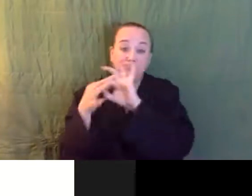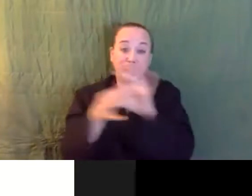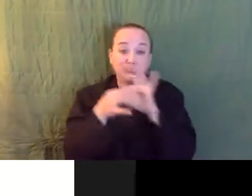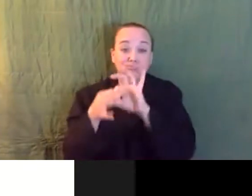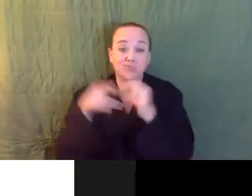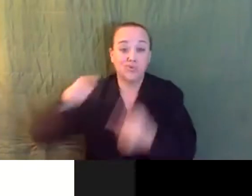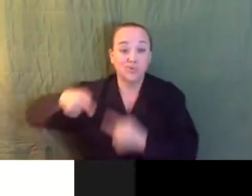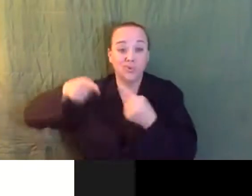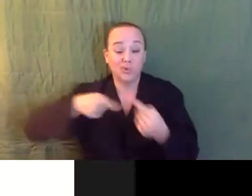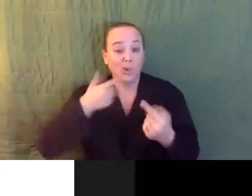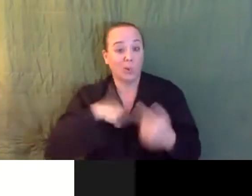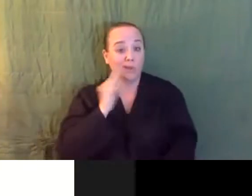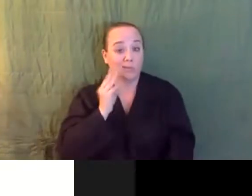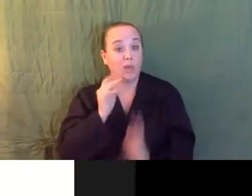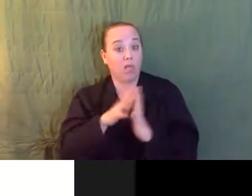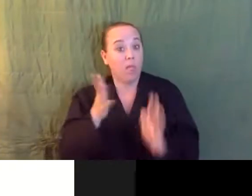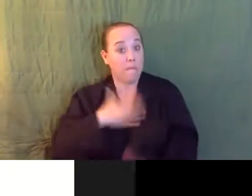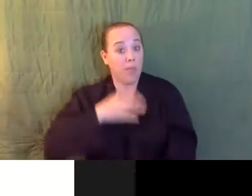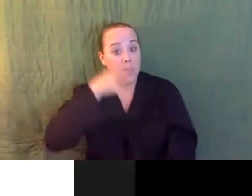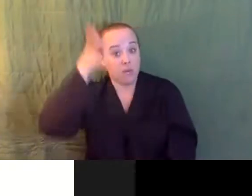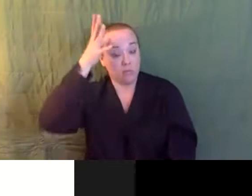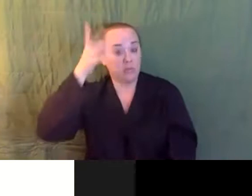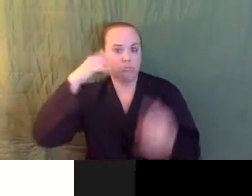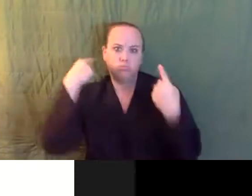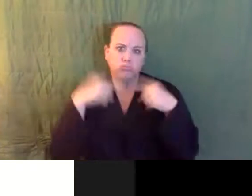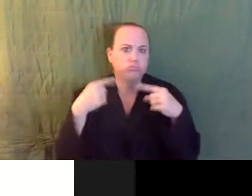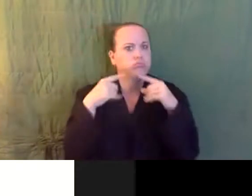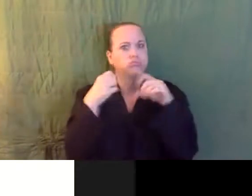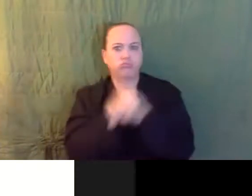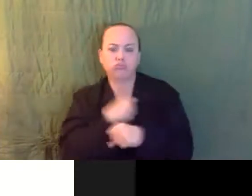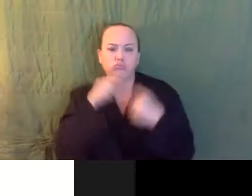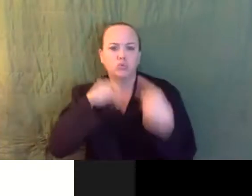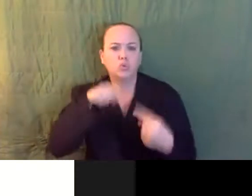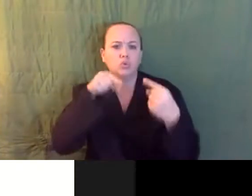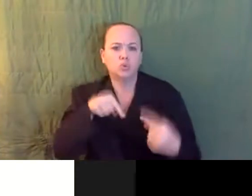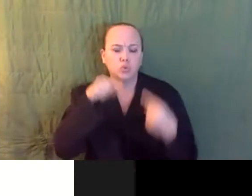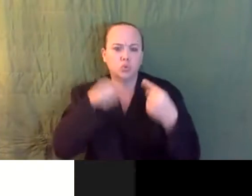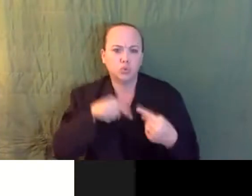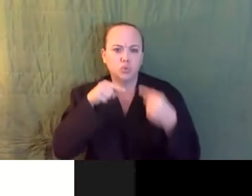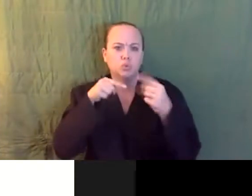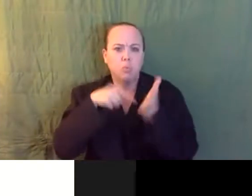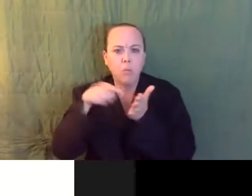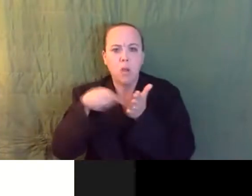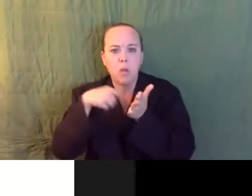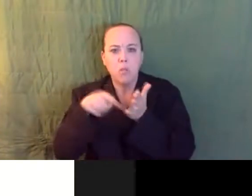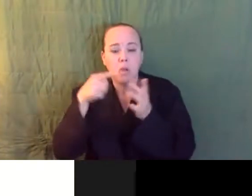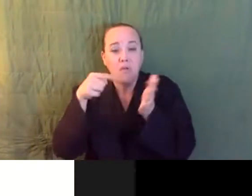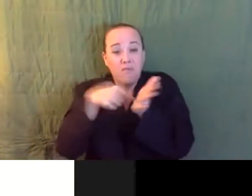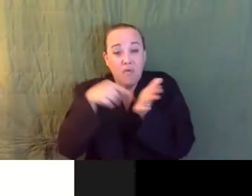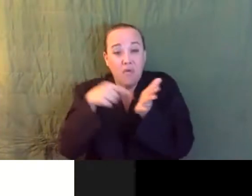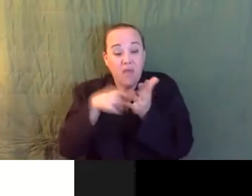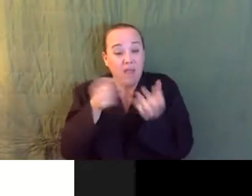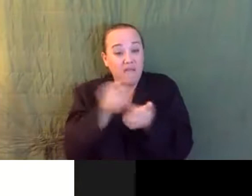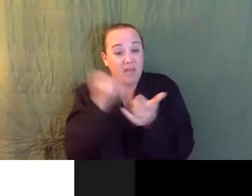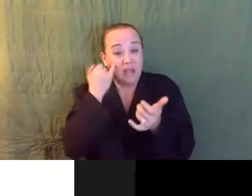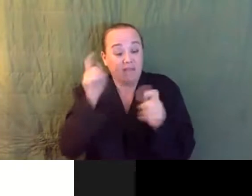through a lot. My parents fought hard to stay afloat. My dad, a retired Army officer, if it weren't for